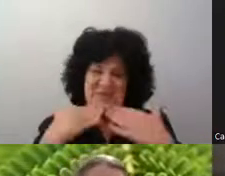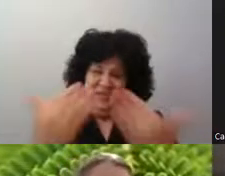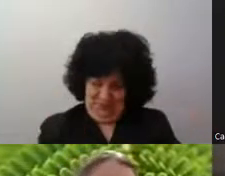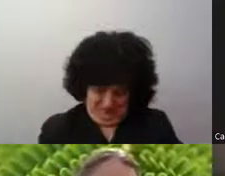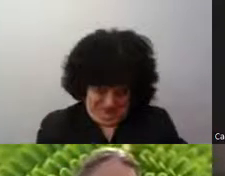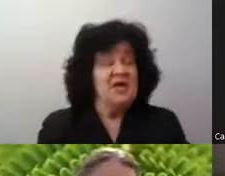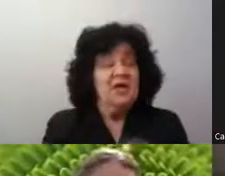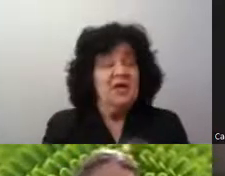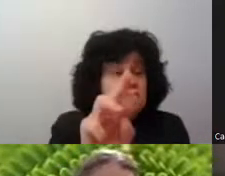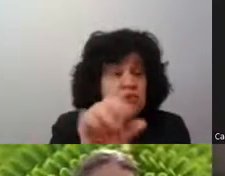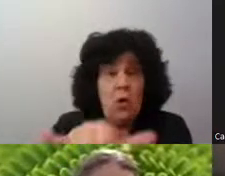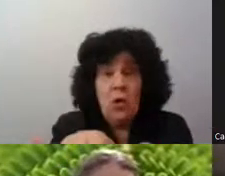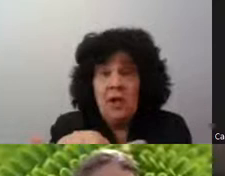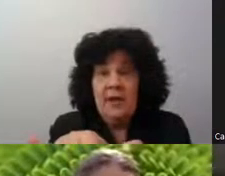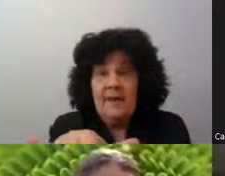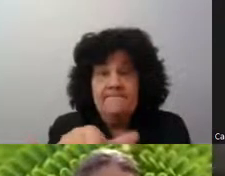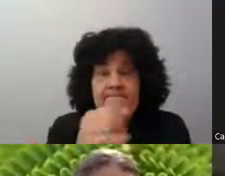Troy?